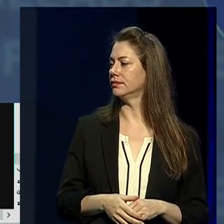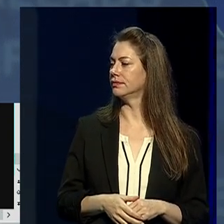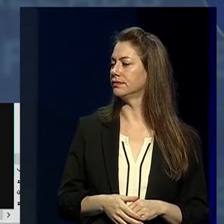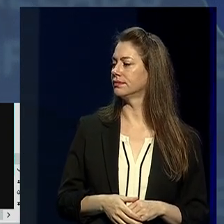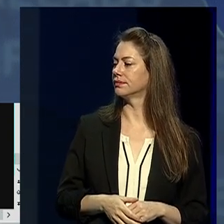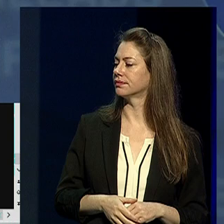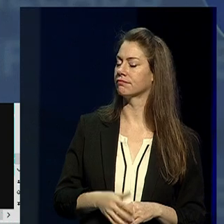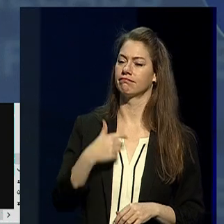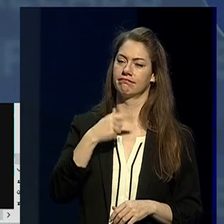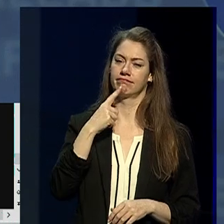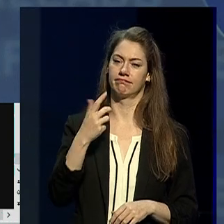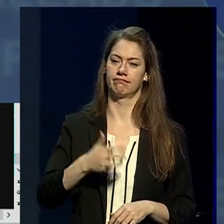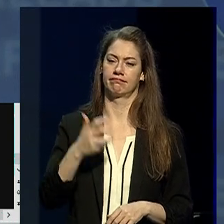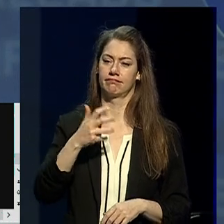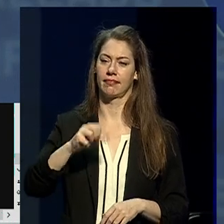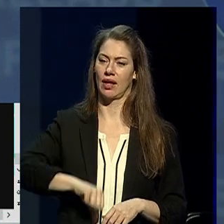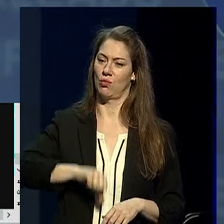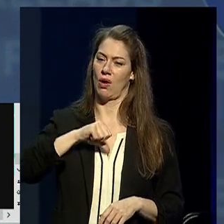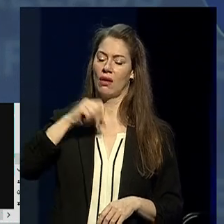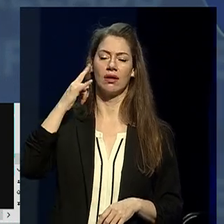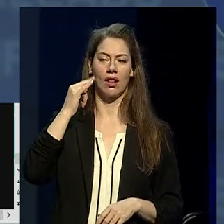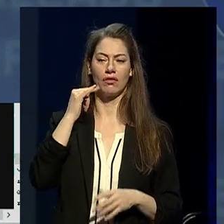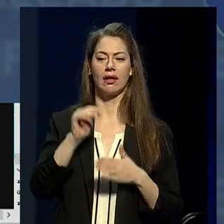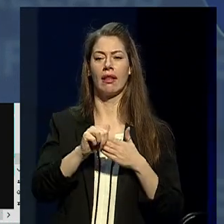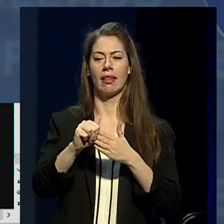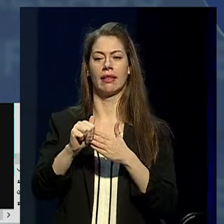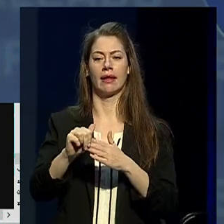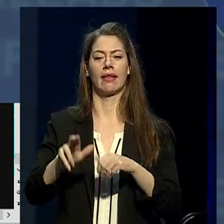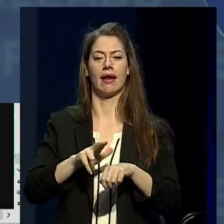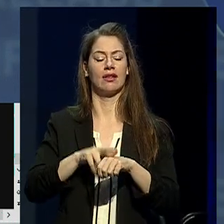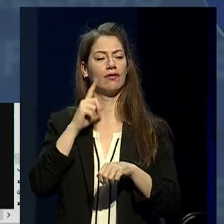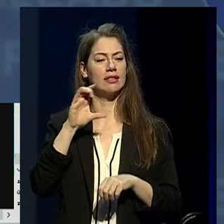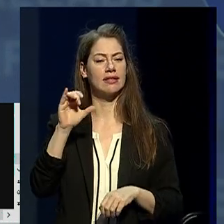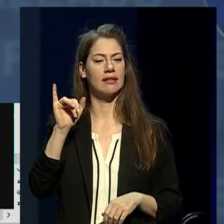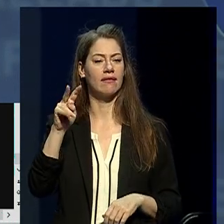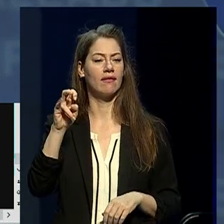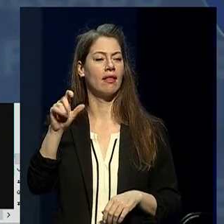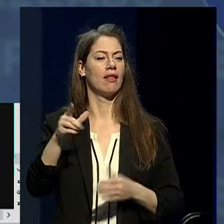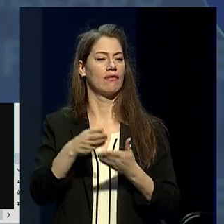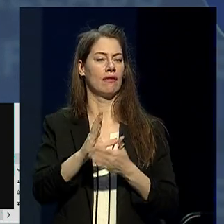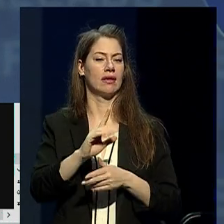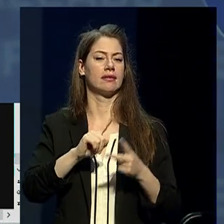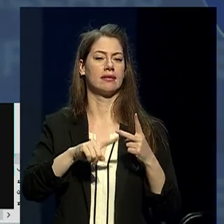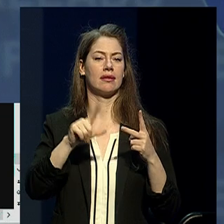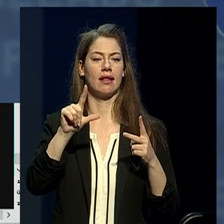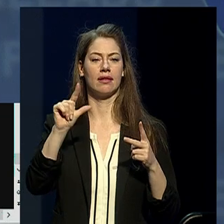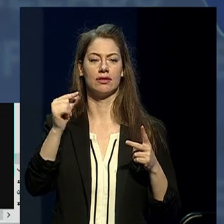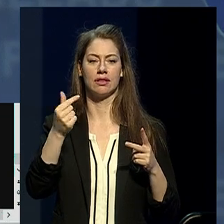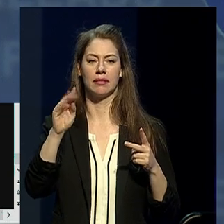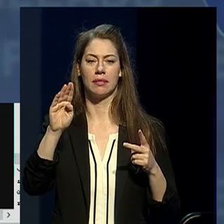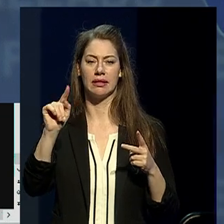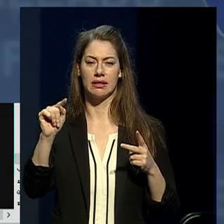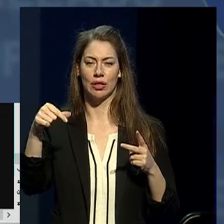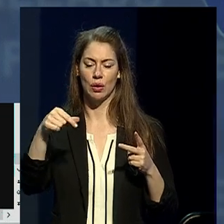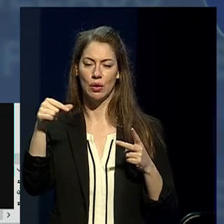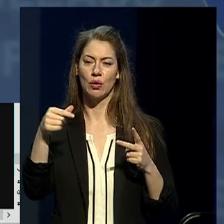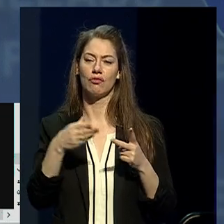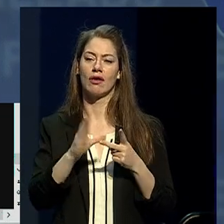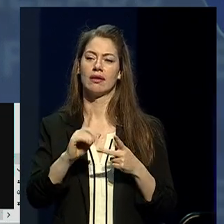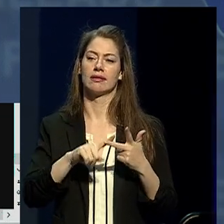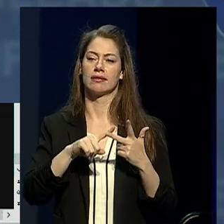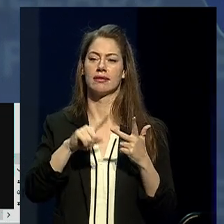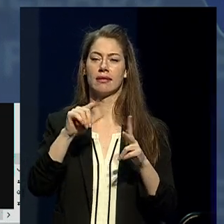And I'm extremely proud that California has led the nation in civil rights, LGBTQ rights, climate change, and